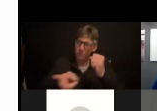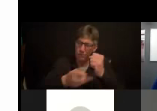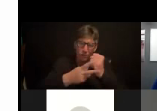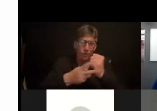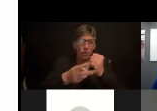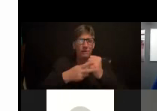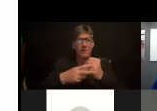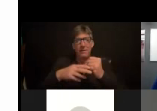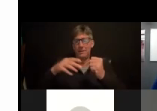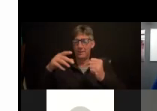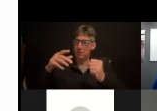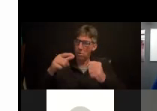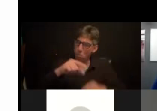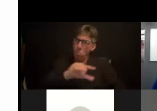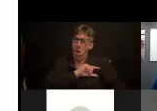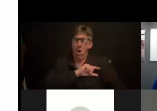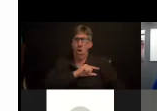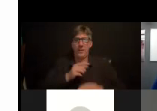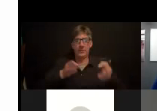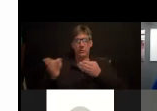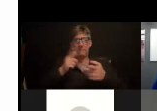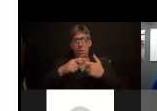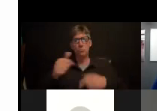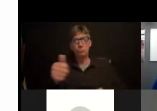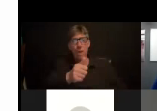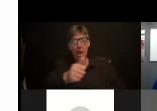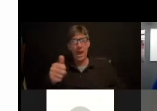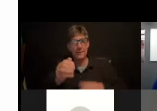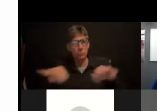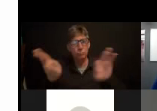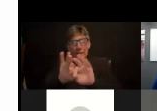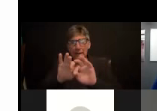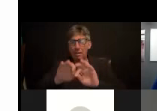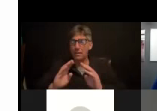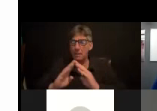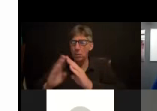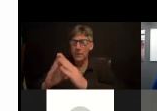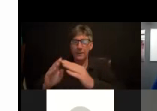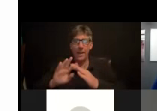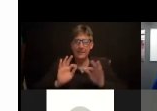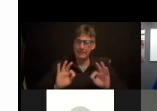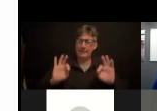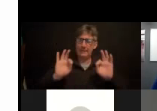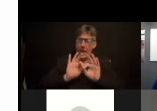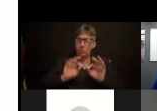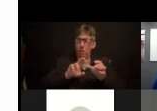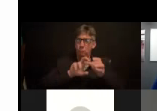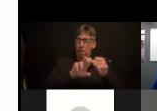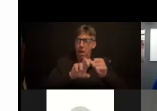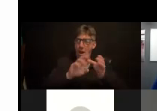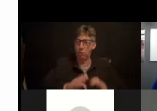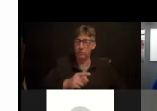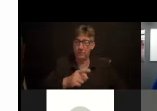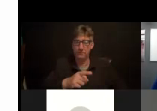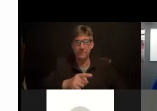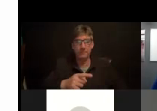service for transit critical communities and our essential riders. And the intent here is that, and we said this, I